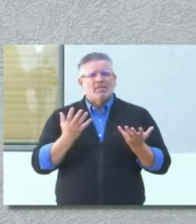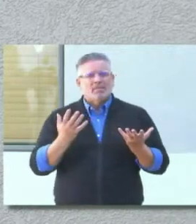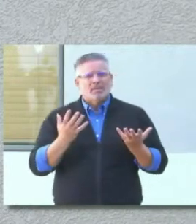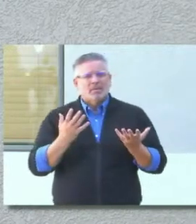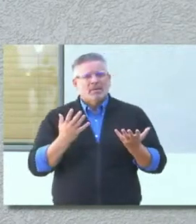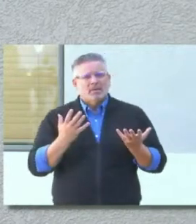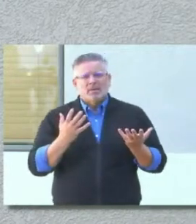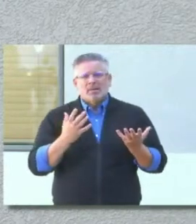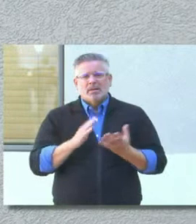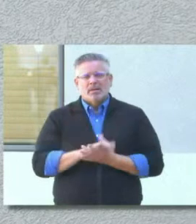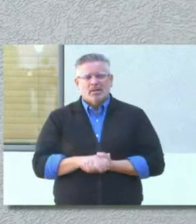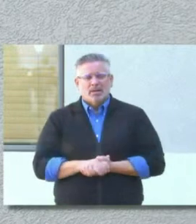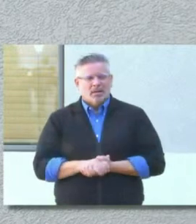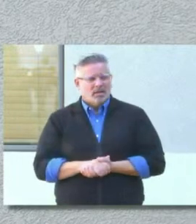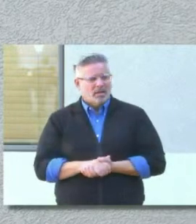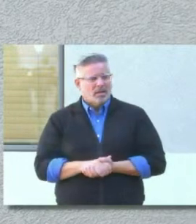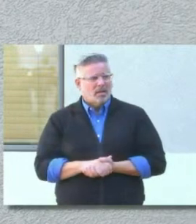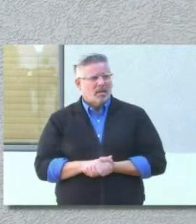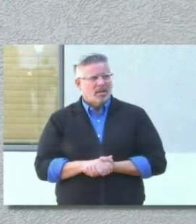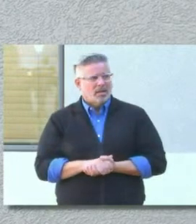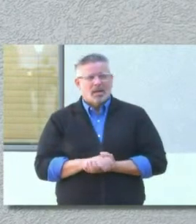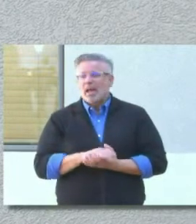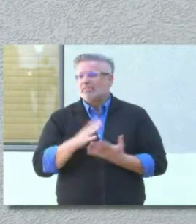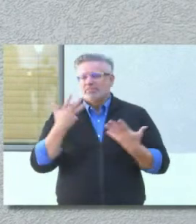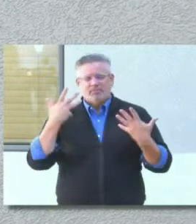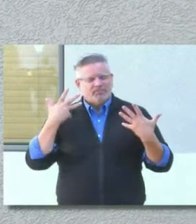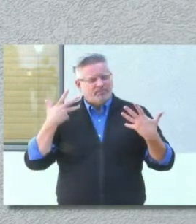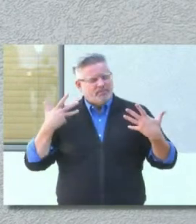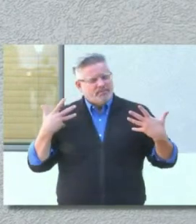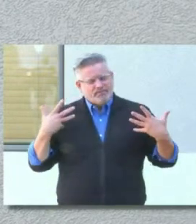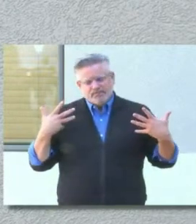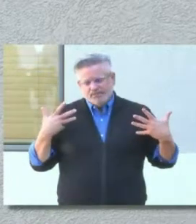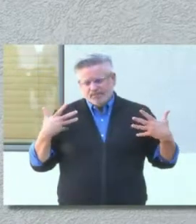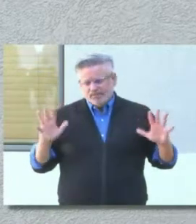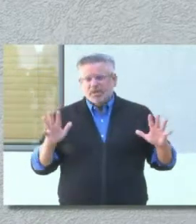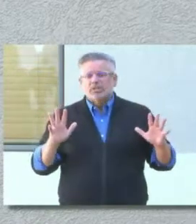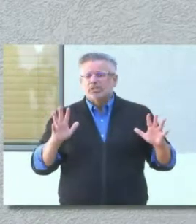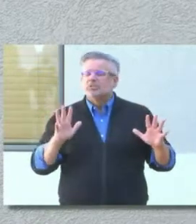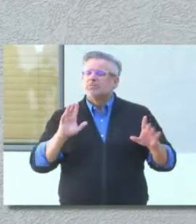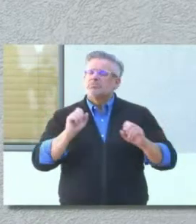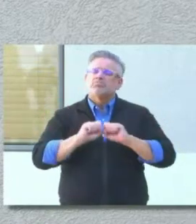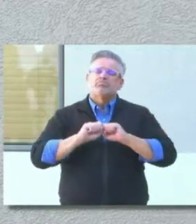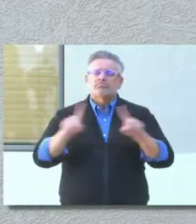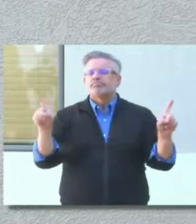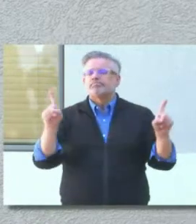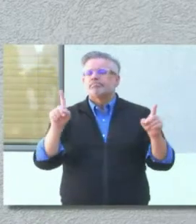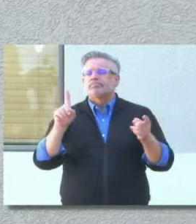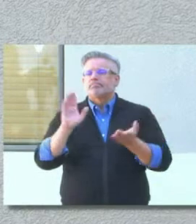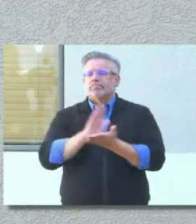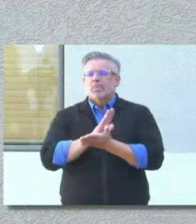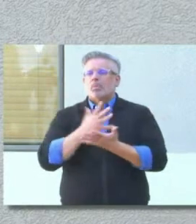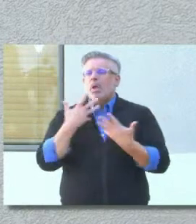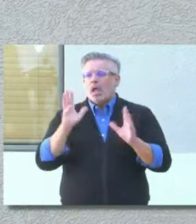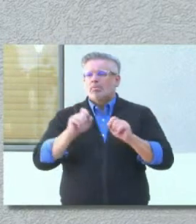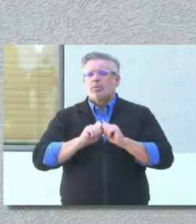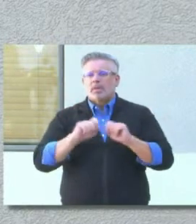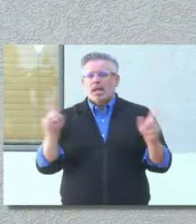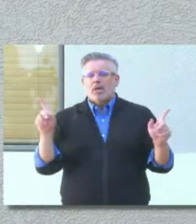Alex, forgive me for cutting you off. I put out a statement saying I want to spend time with my family, so we actually put that